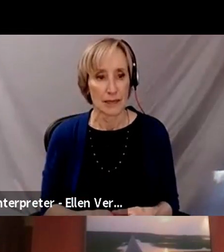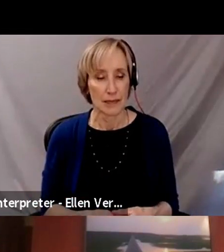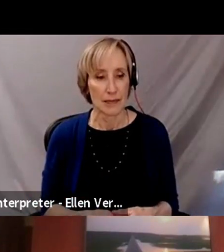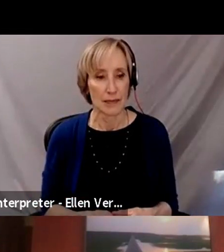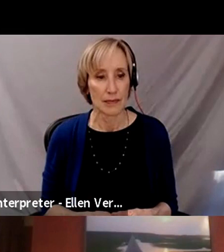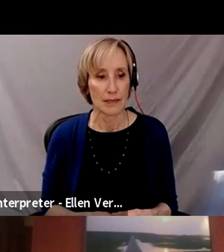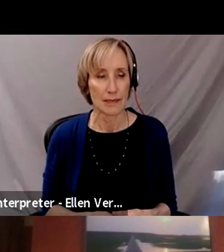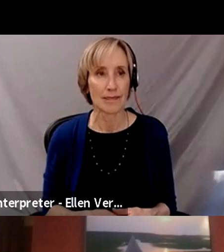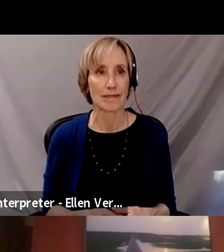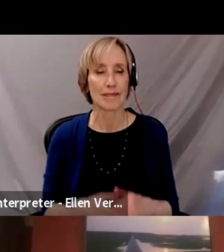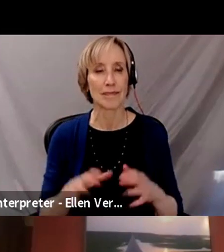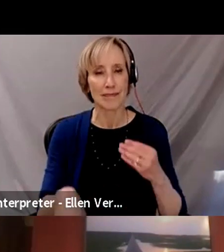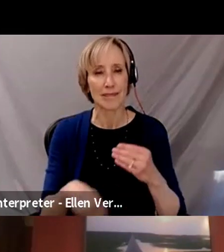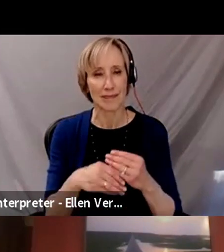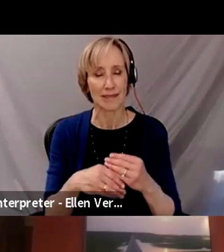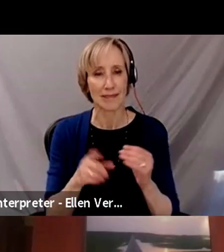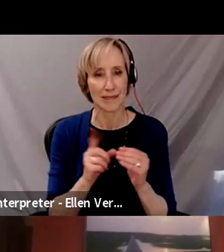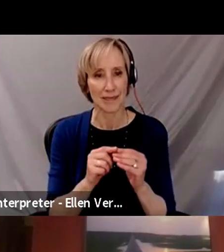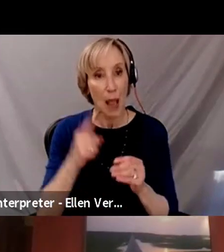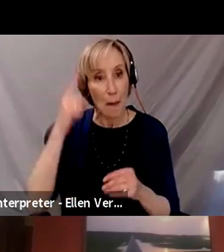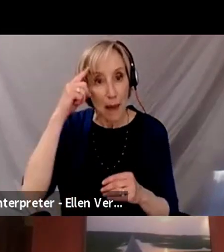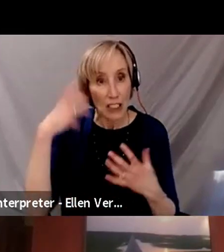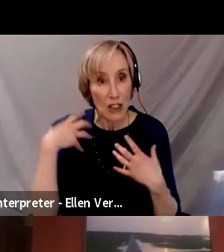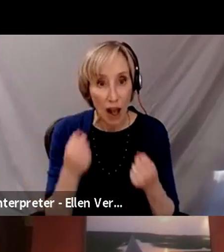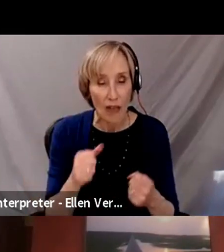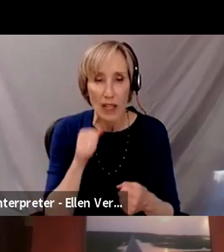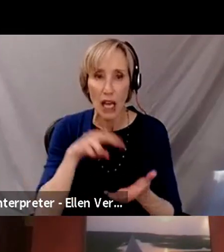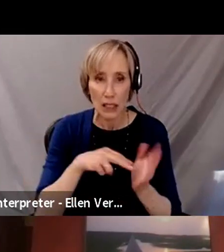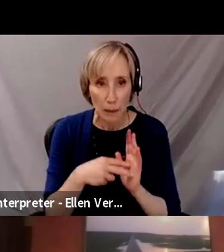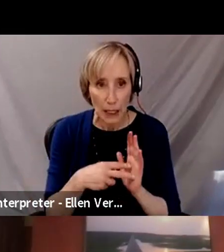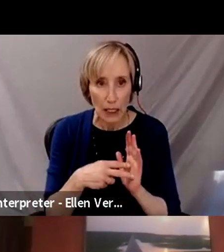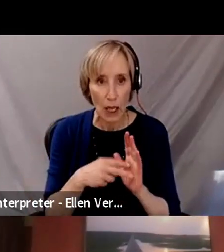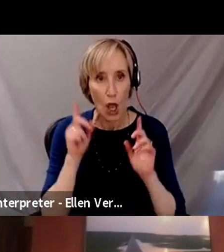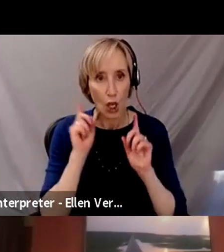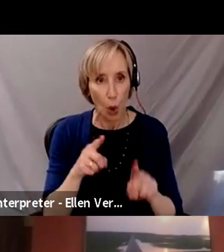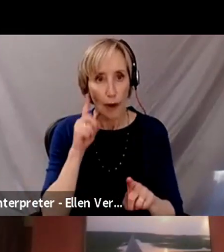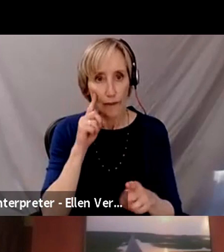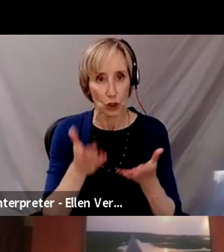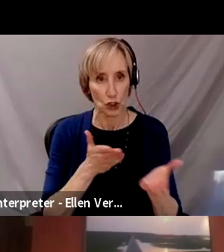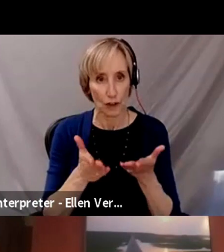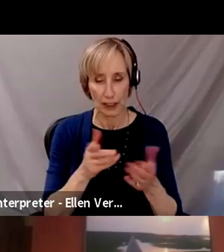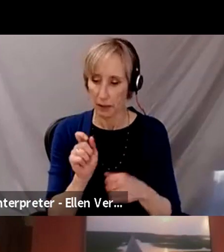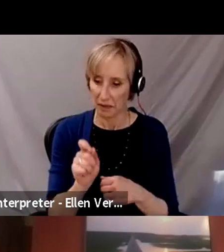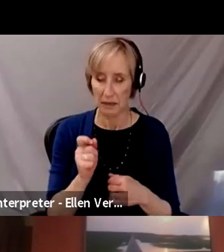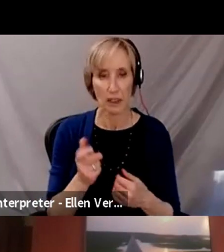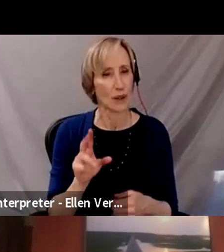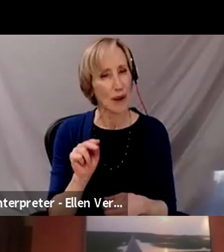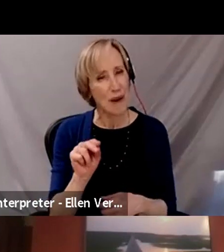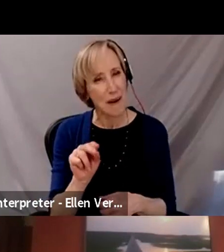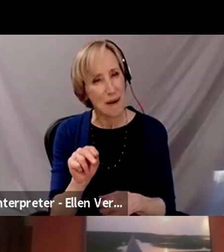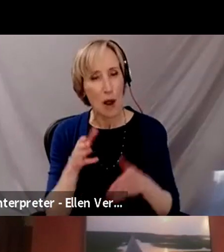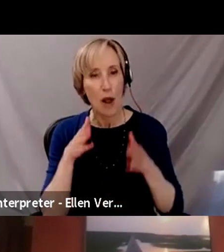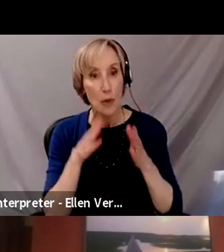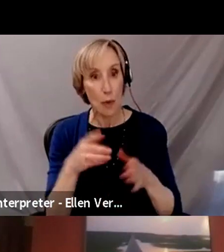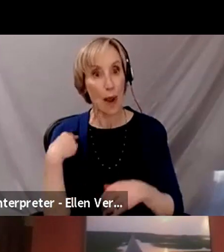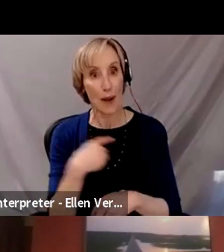mental health doesn't just mean going for services. And that often the way that we create our, positive